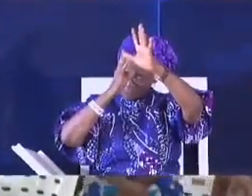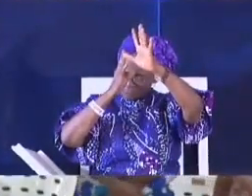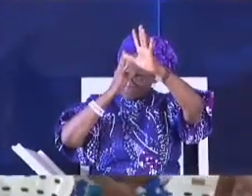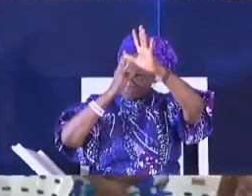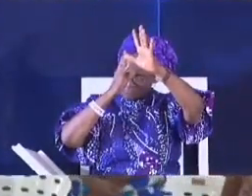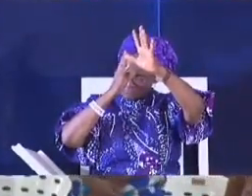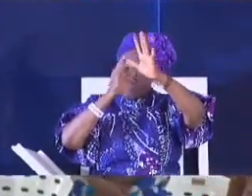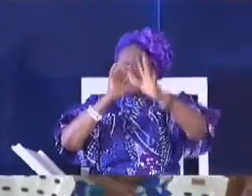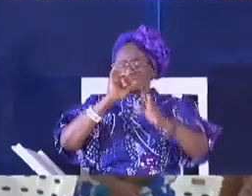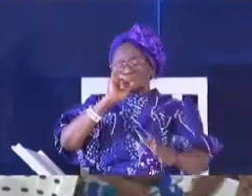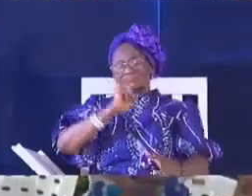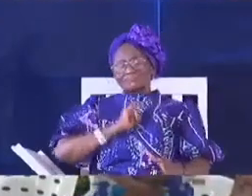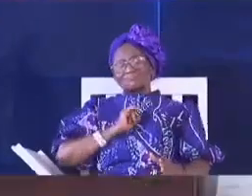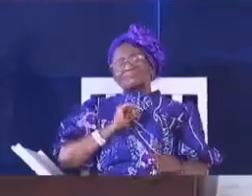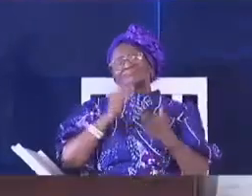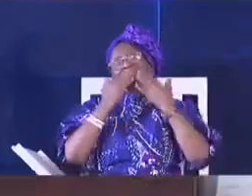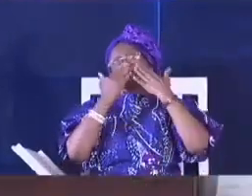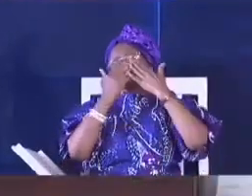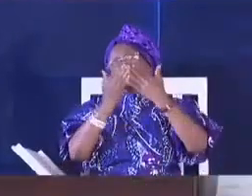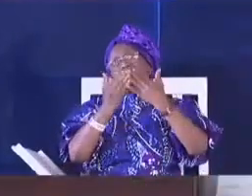I thank you